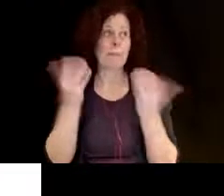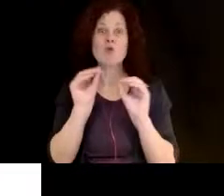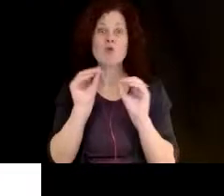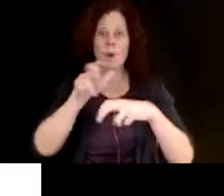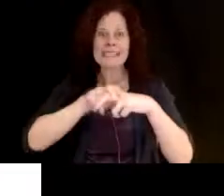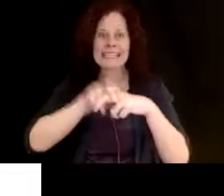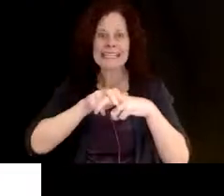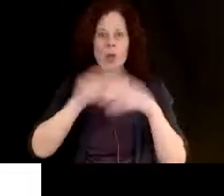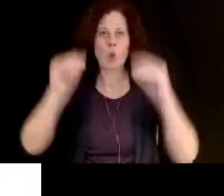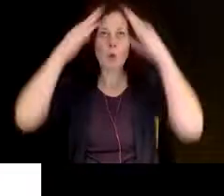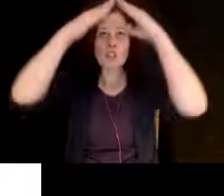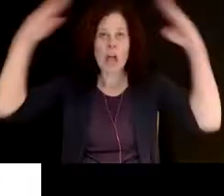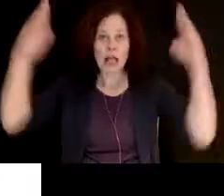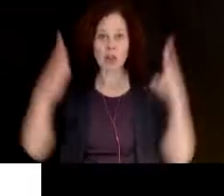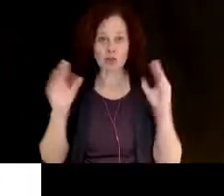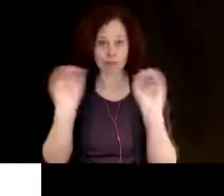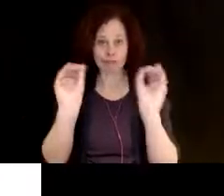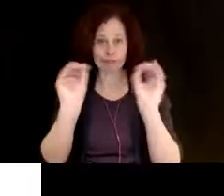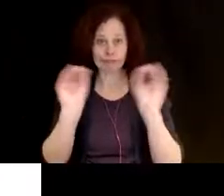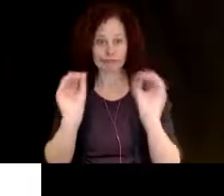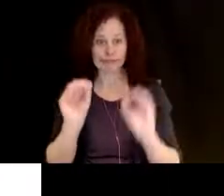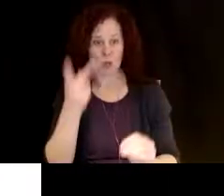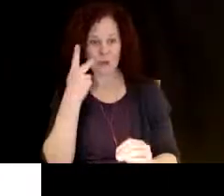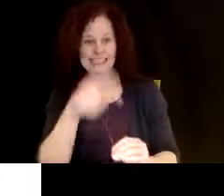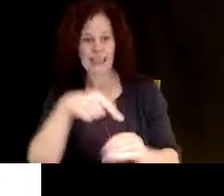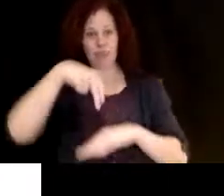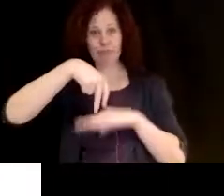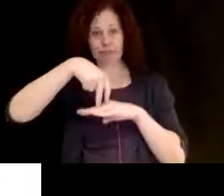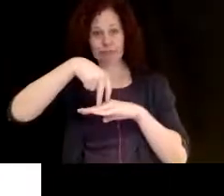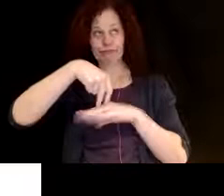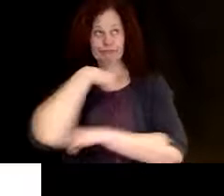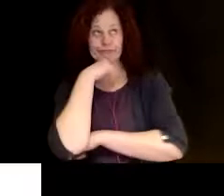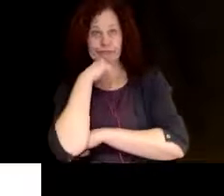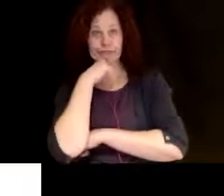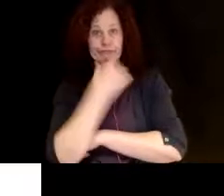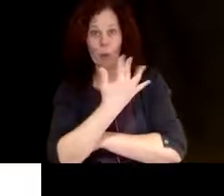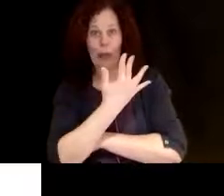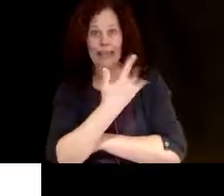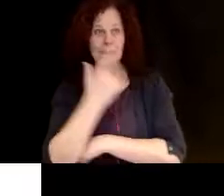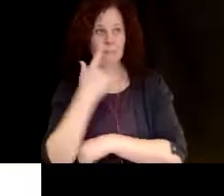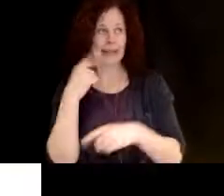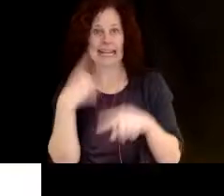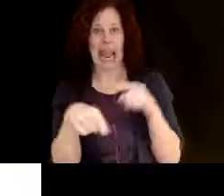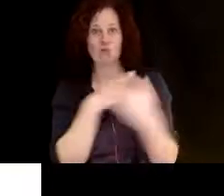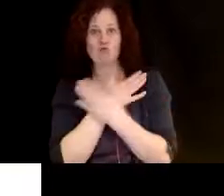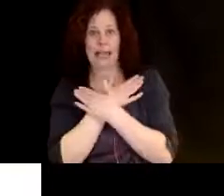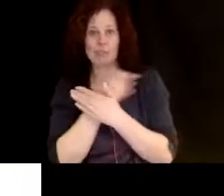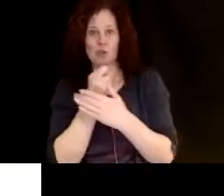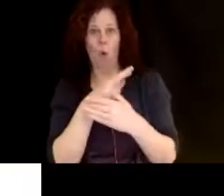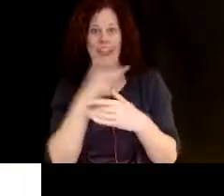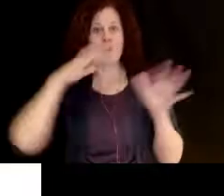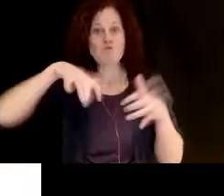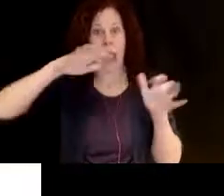shown in the image on the bottom left, where somebody's waiting at a PACE bus stop without any place to rest or to be protected from the